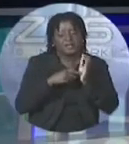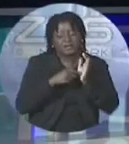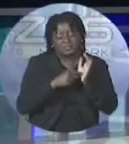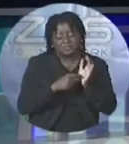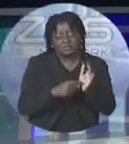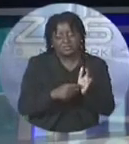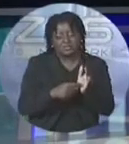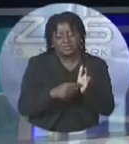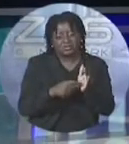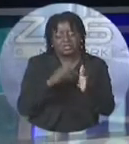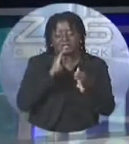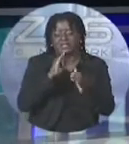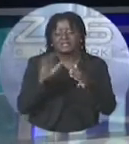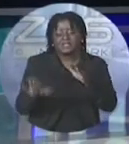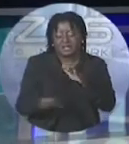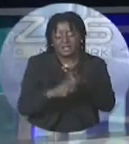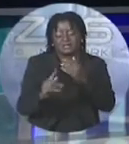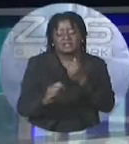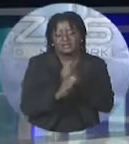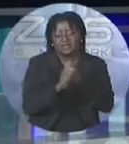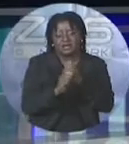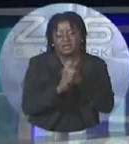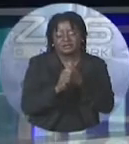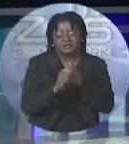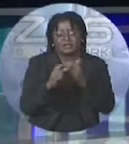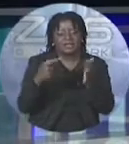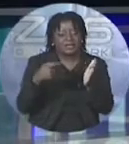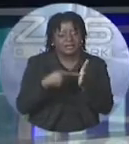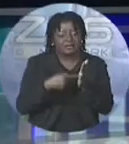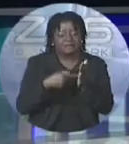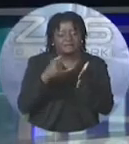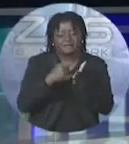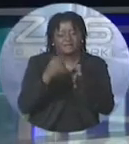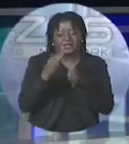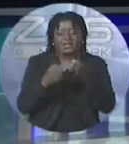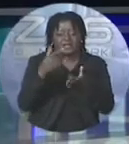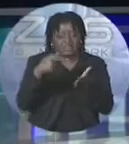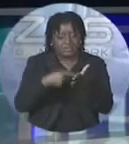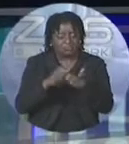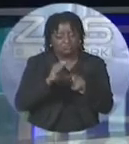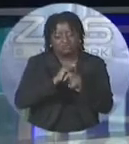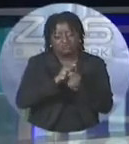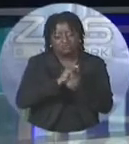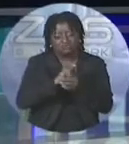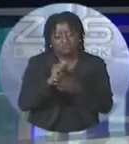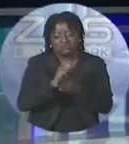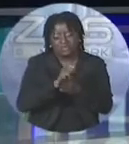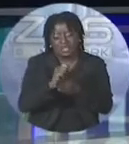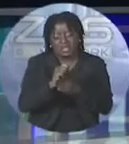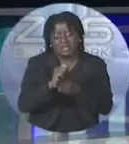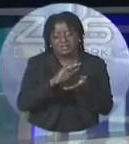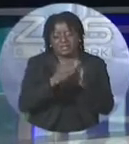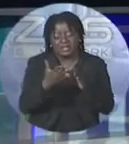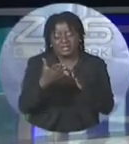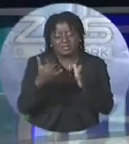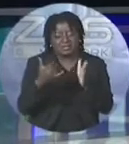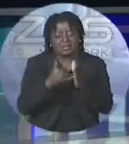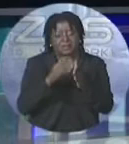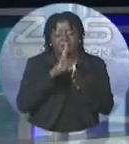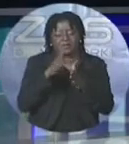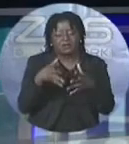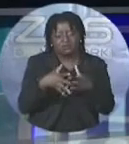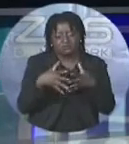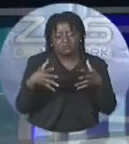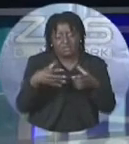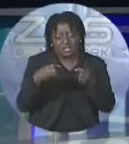the trade were to die, it would be a great loss to the country. Cleopatra Murphy tells us what the threat is and why they're calling for more